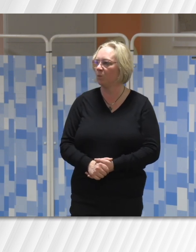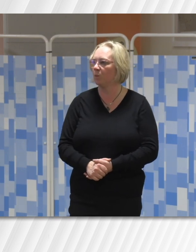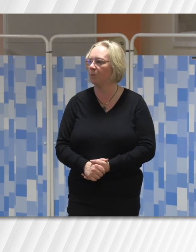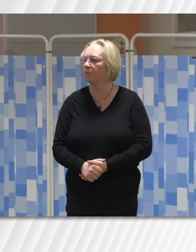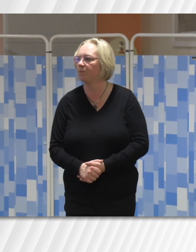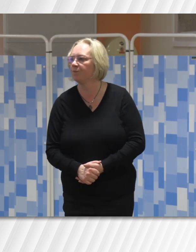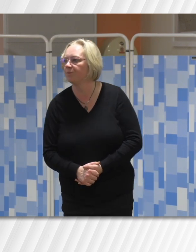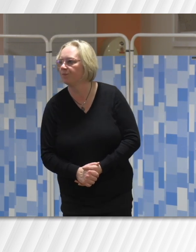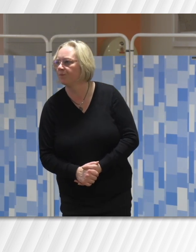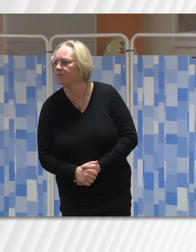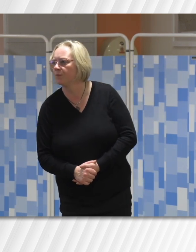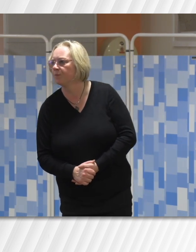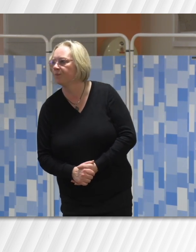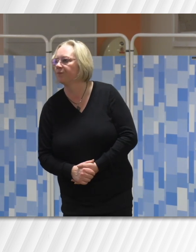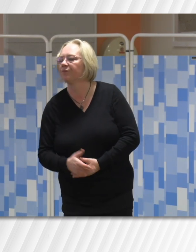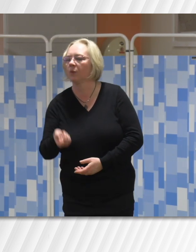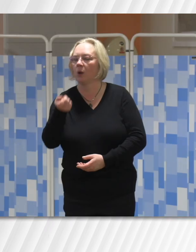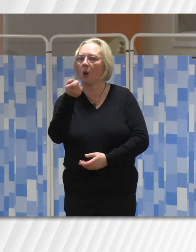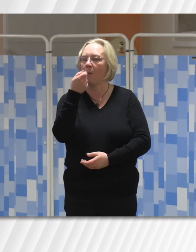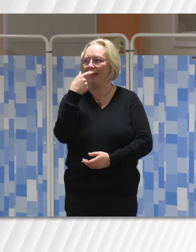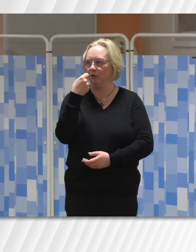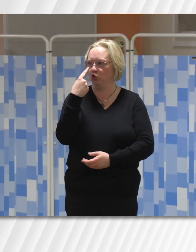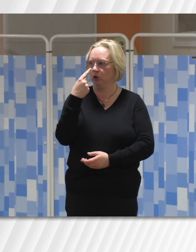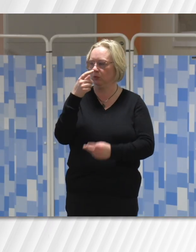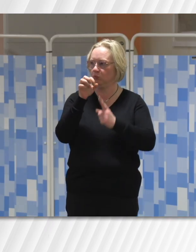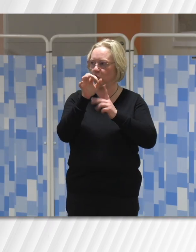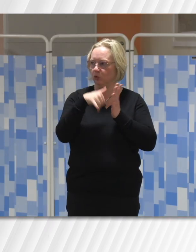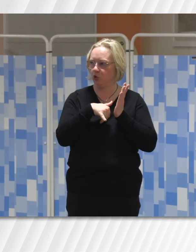The medicines that are prescribed, do they